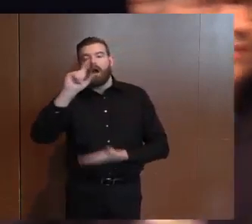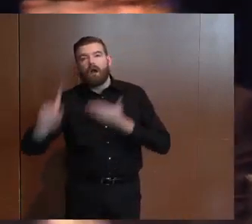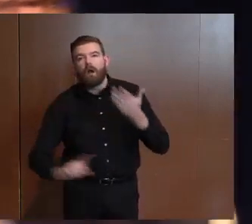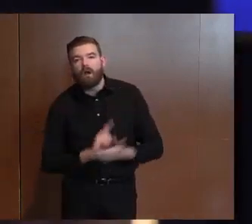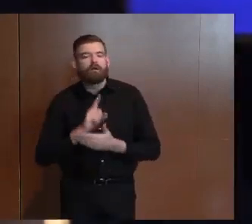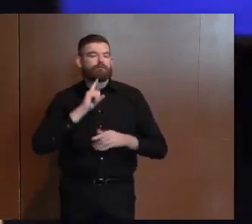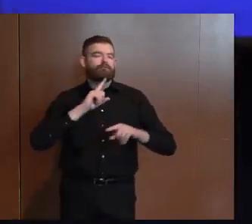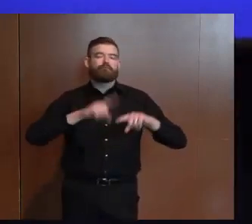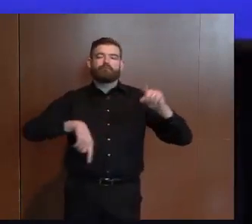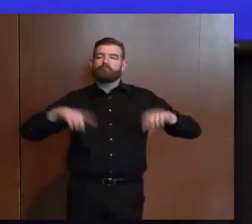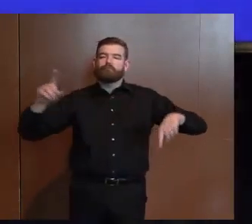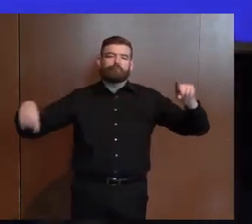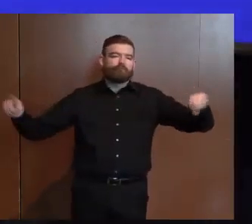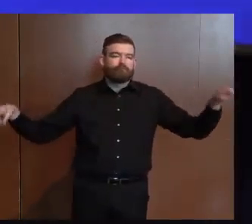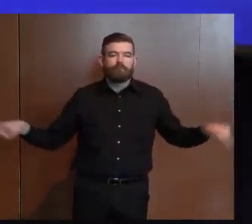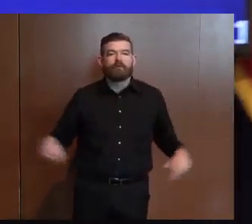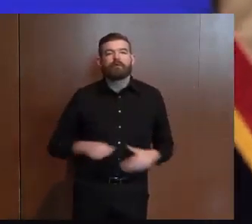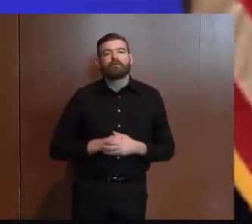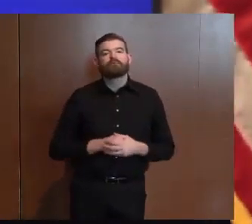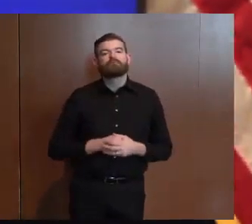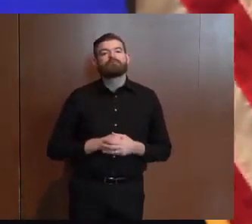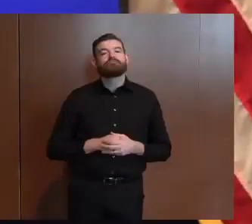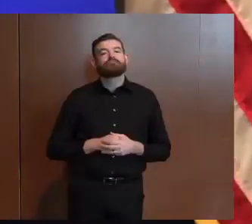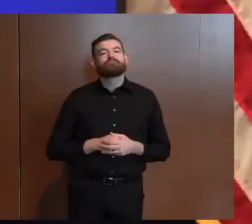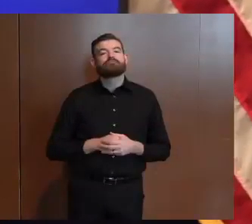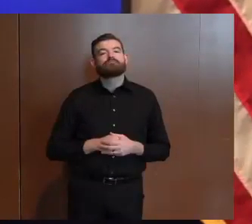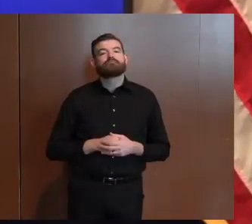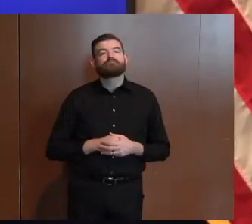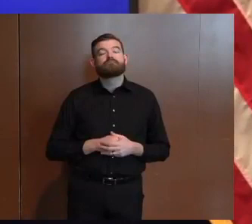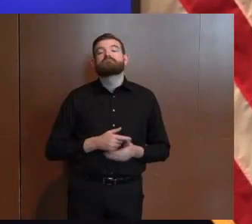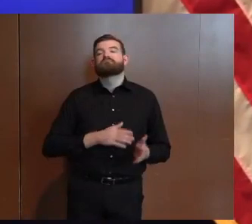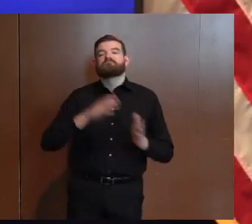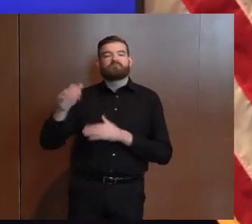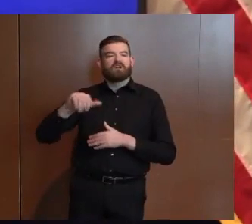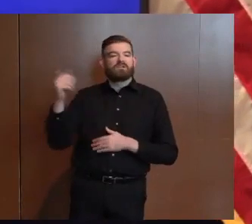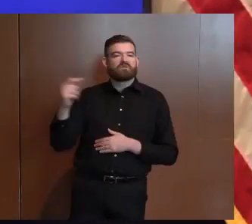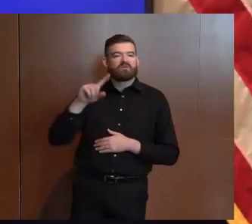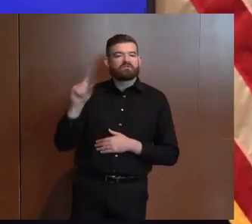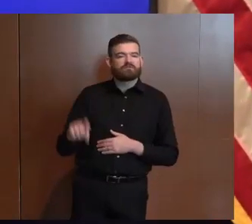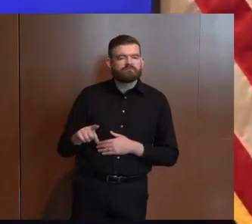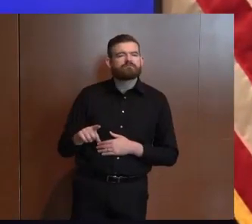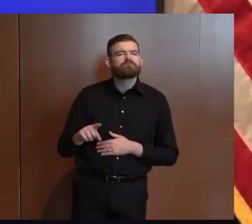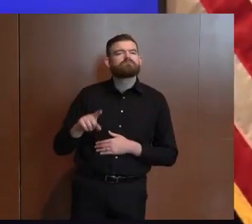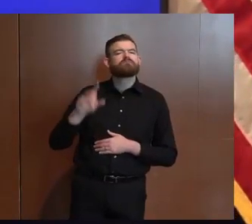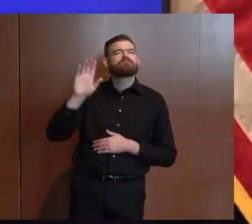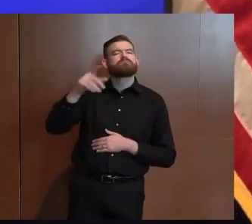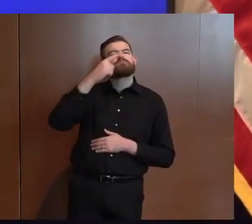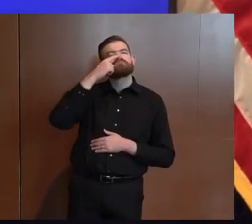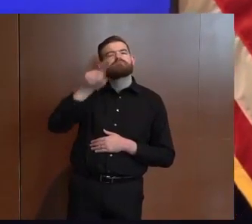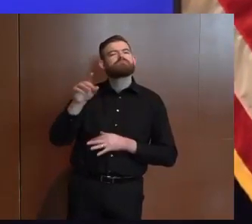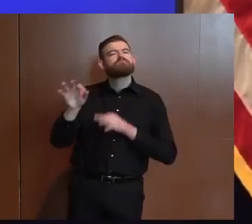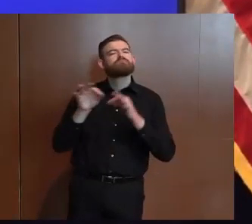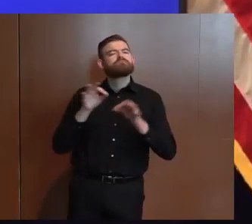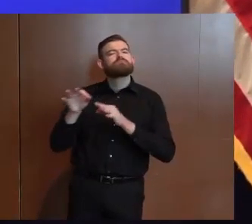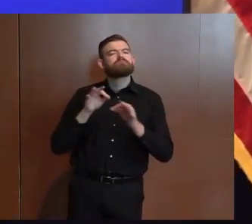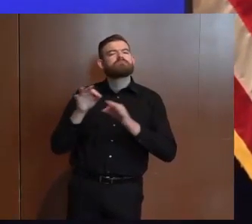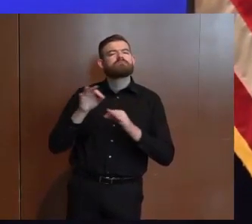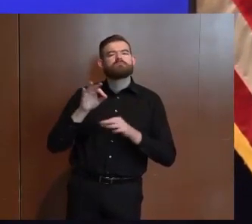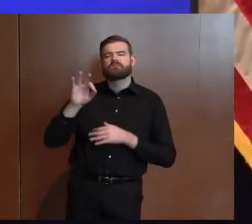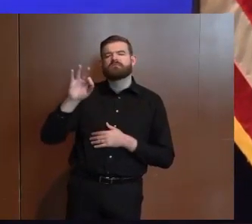you. So, Governor, question for you. If you could just flush out the whole idea of pushing back the fiscal year, how